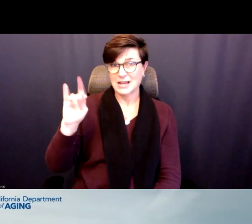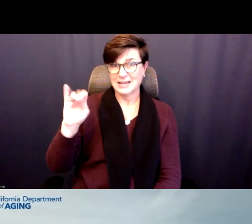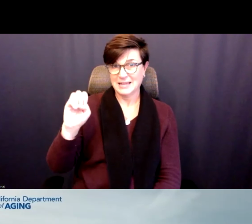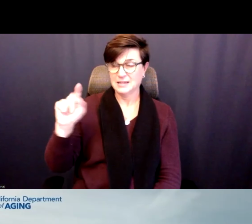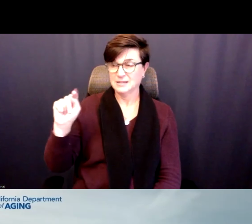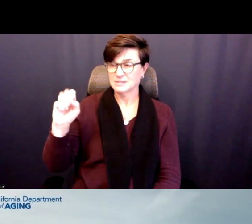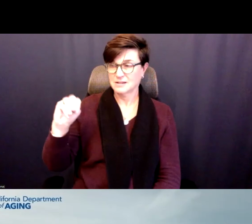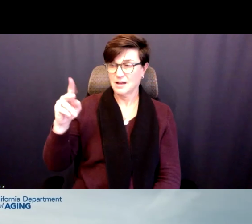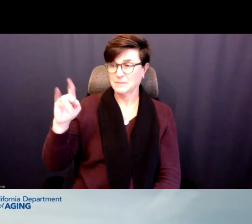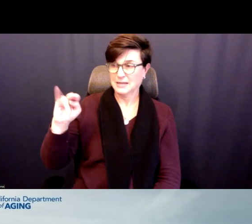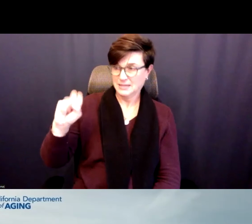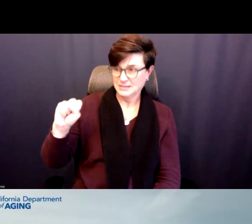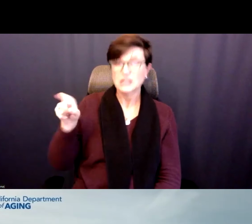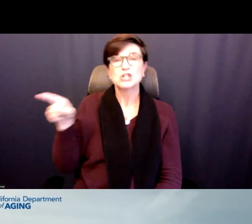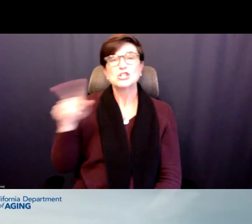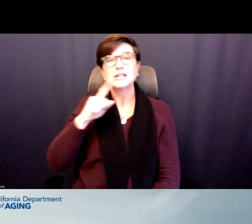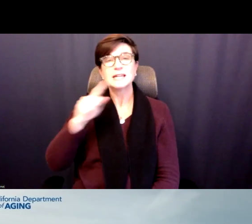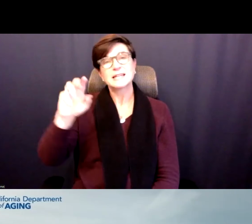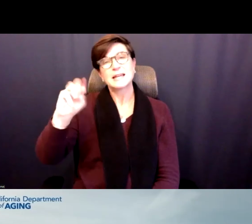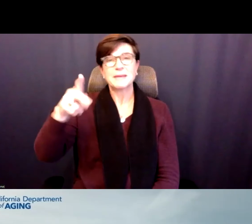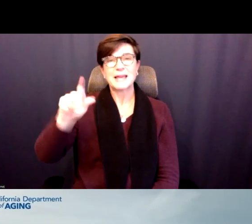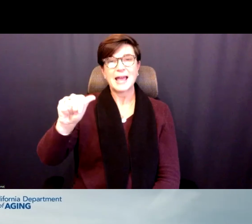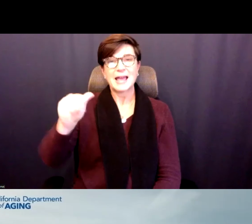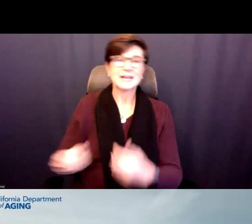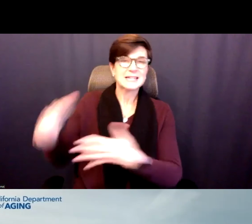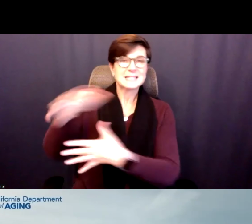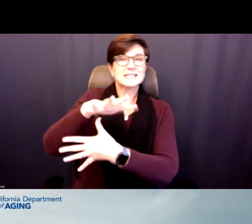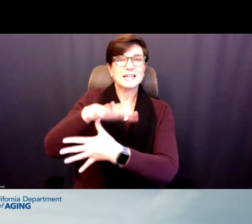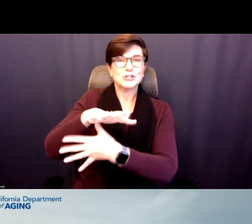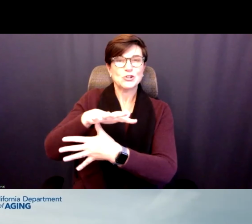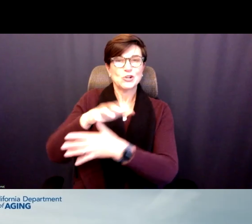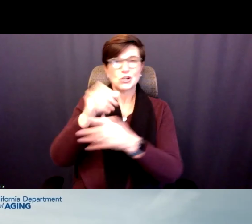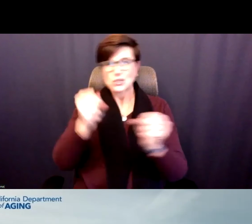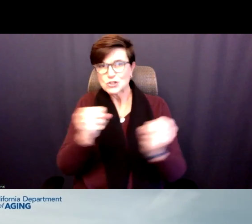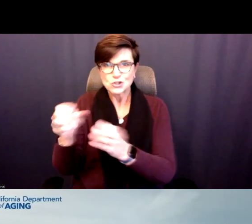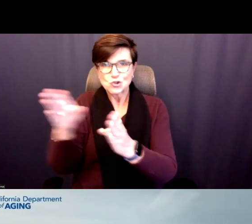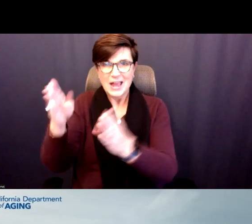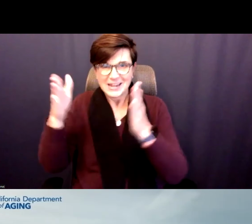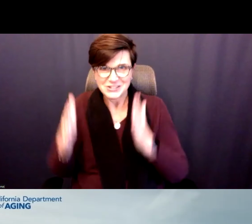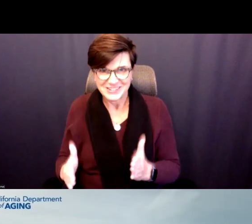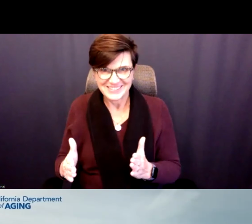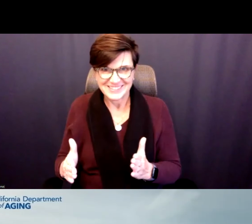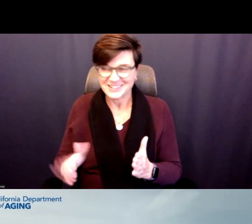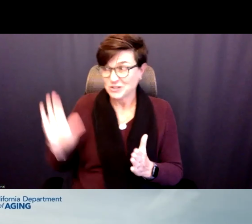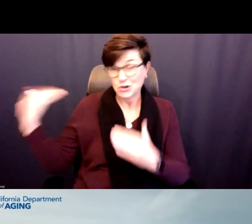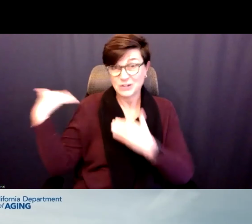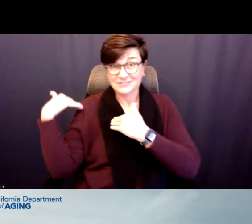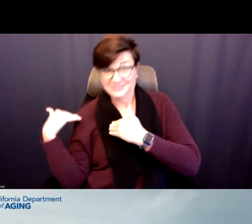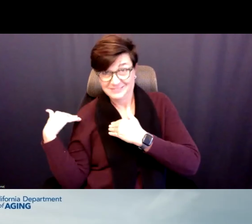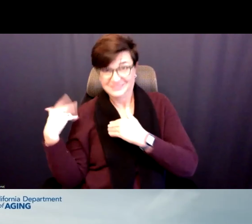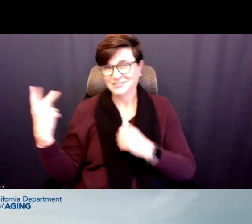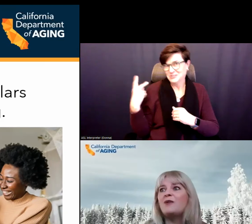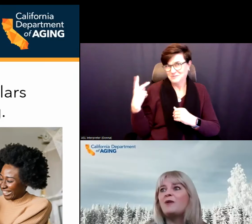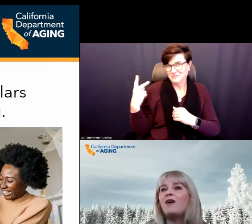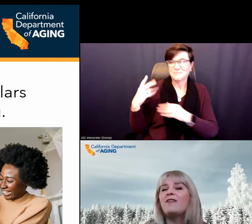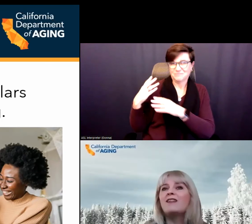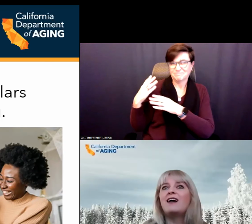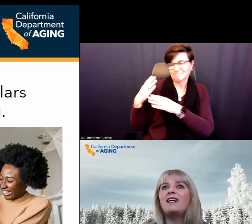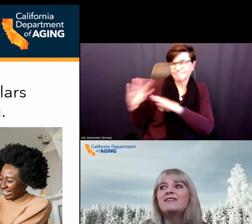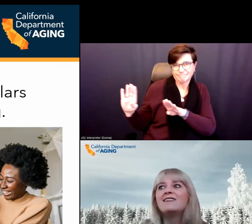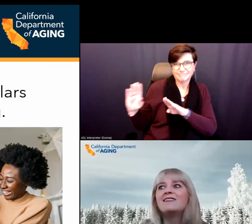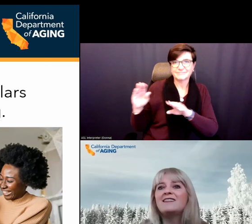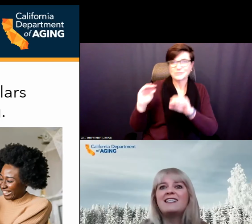Jackie is our Master Plan for Aging senior strategist and is building out this program with me. So Jackie, are you